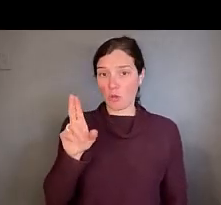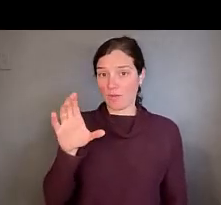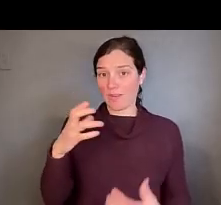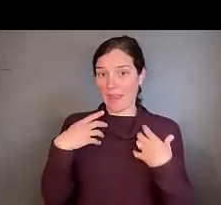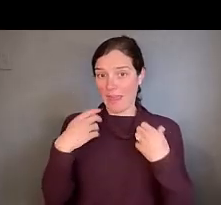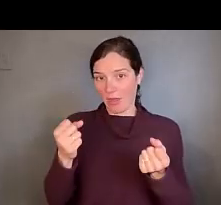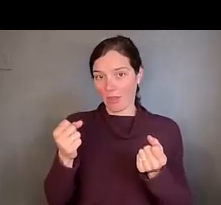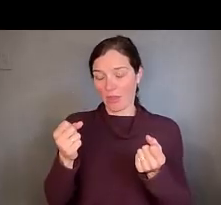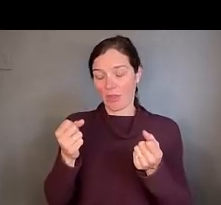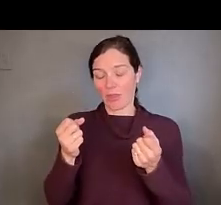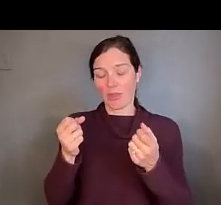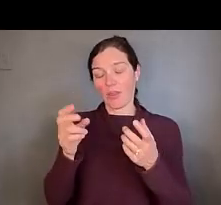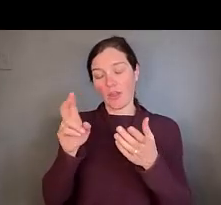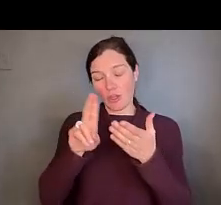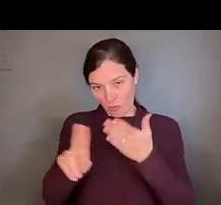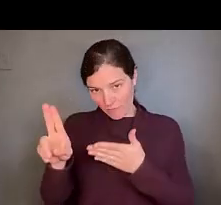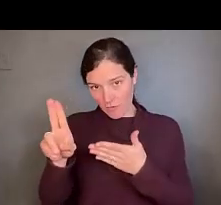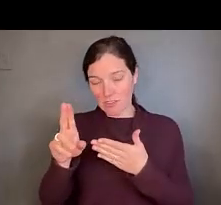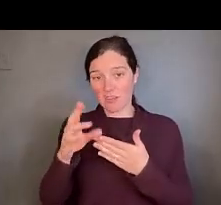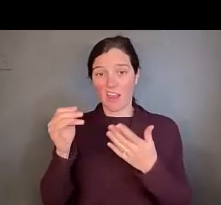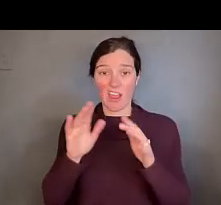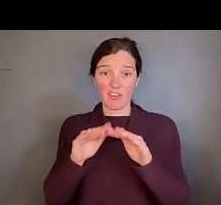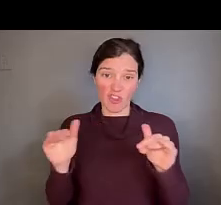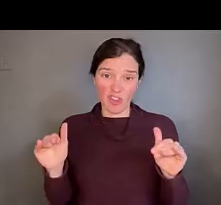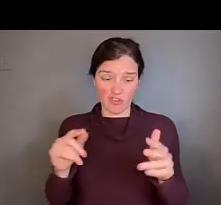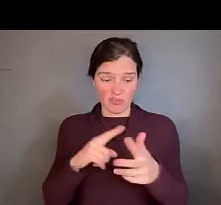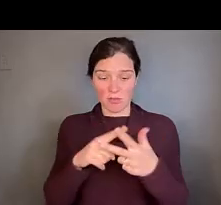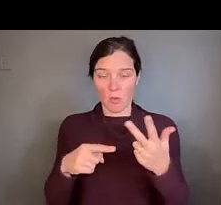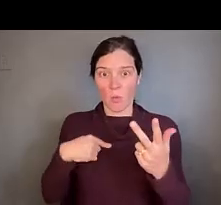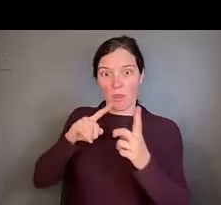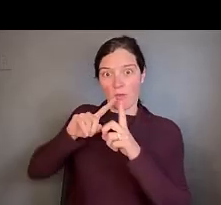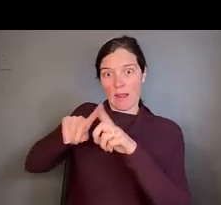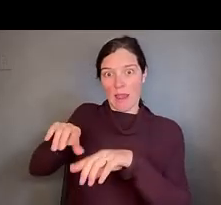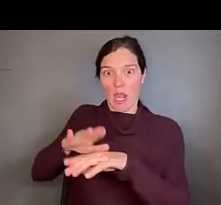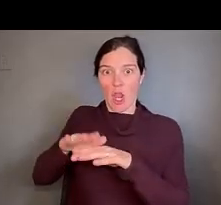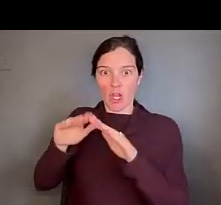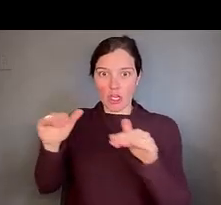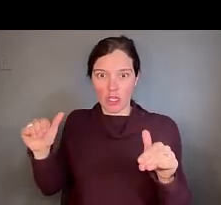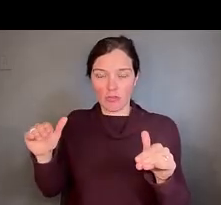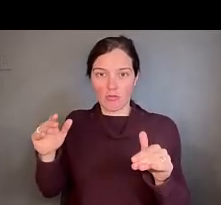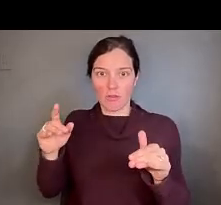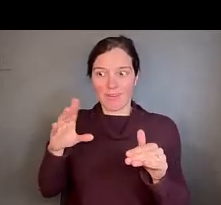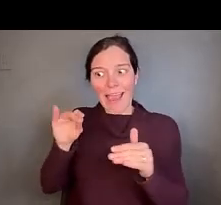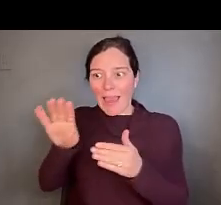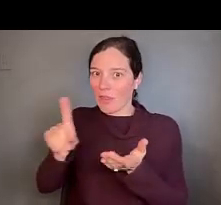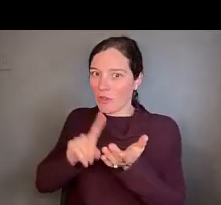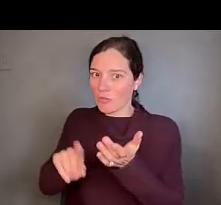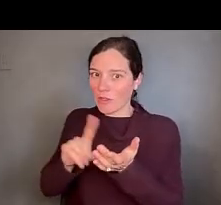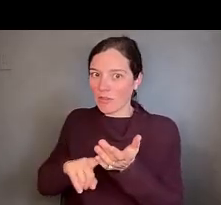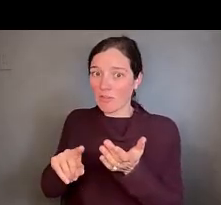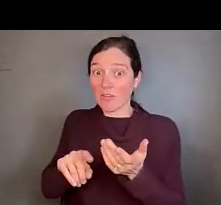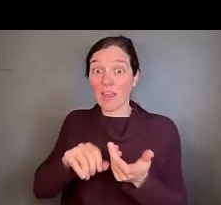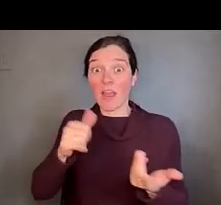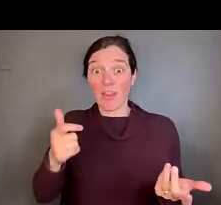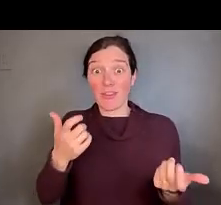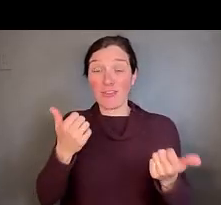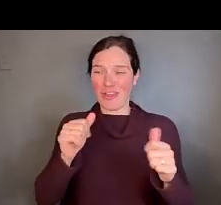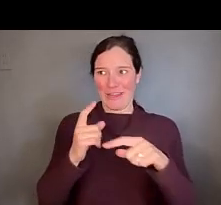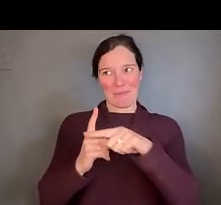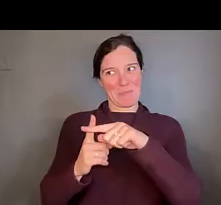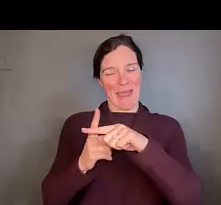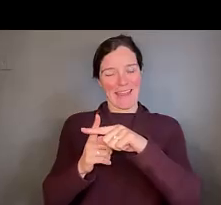Health Children or University and Children's, and we rely on Children's for that and the research they do. I mean, the other thing, trying to end